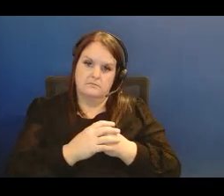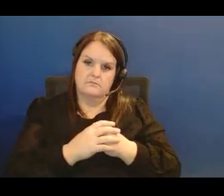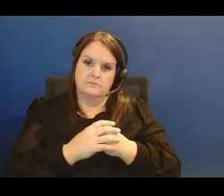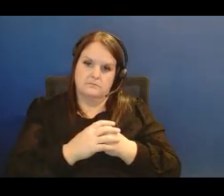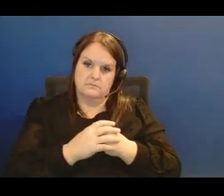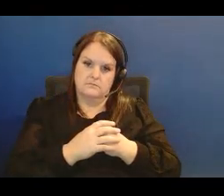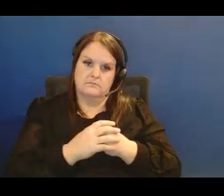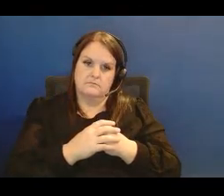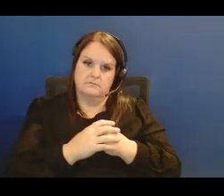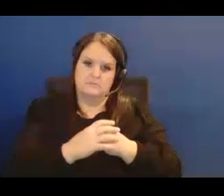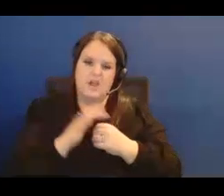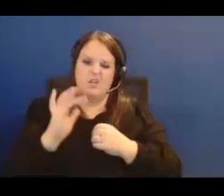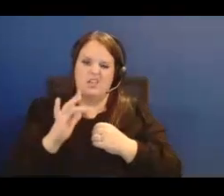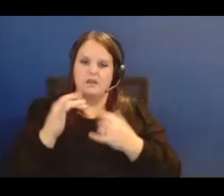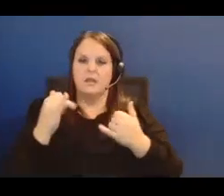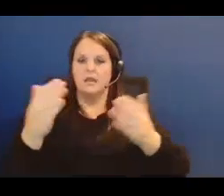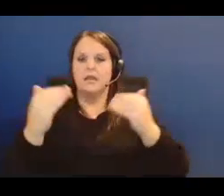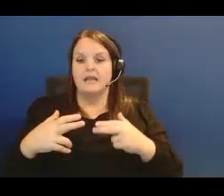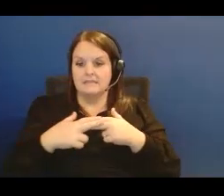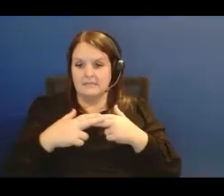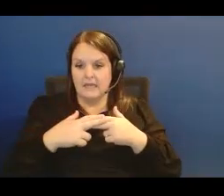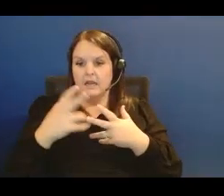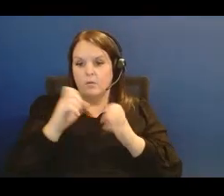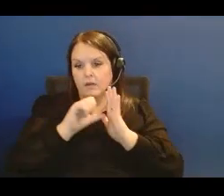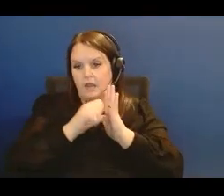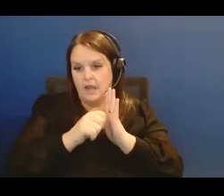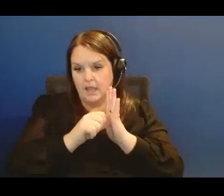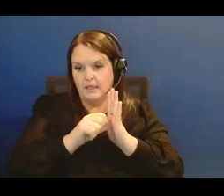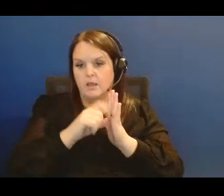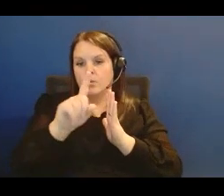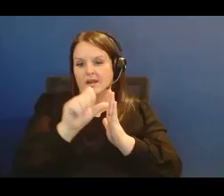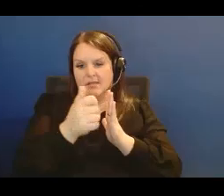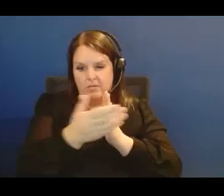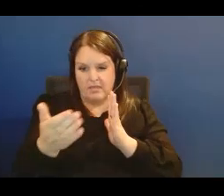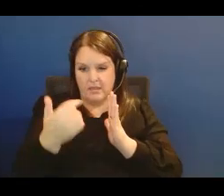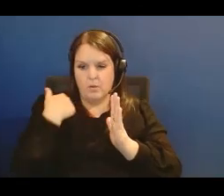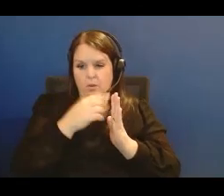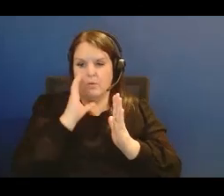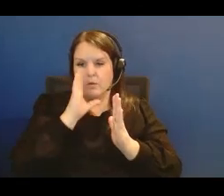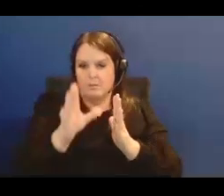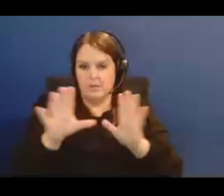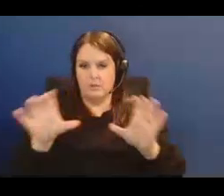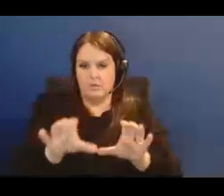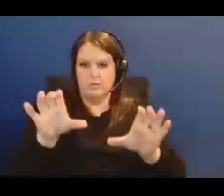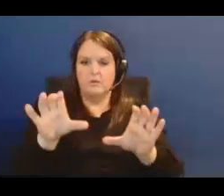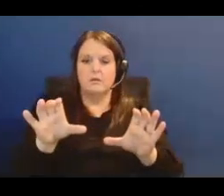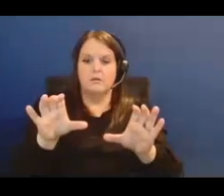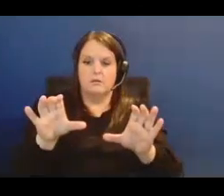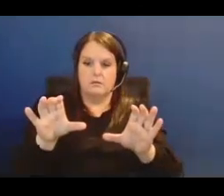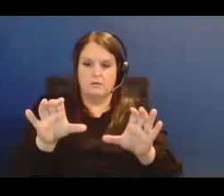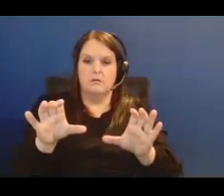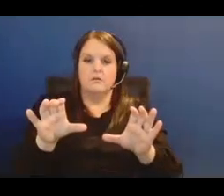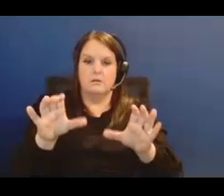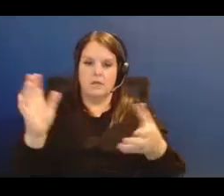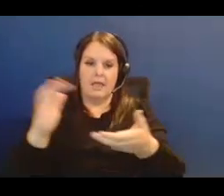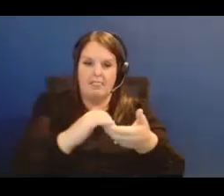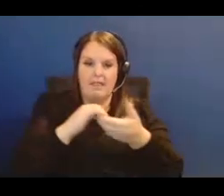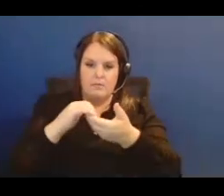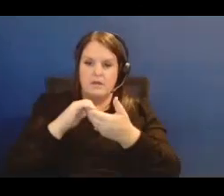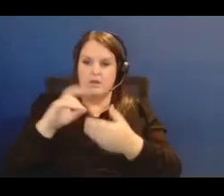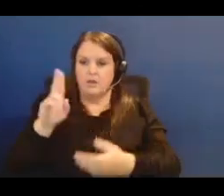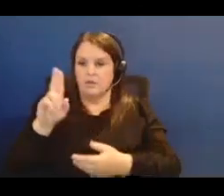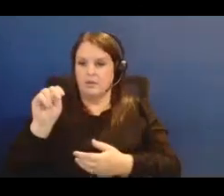I'll just click. Okay. On our next slide, I just wanted to highlight one of the other things that we are doing, which is collaborating with the